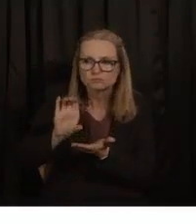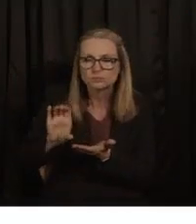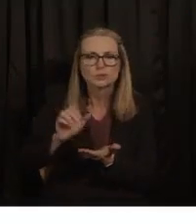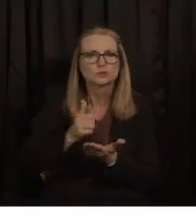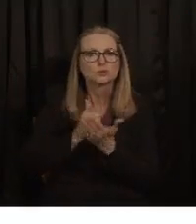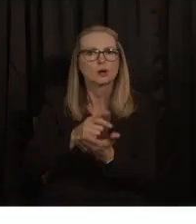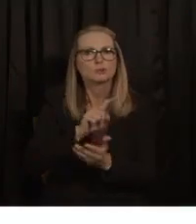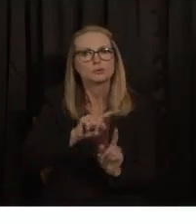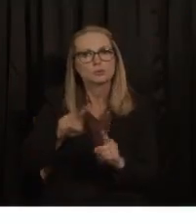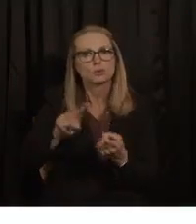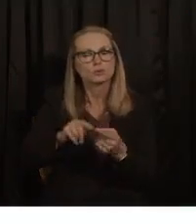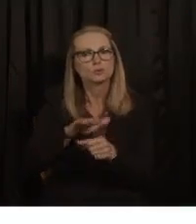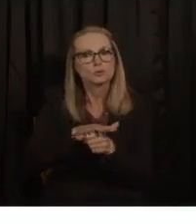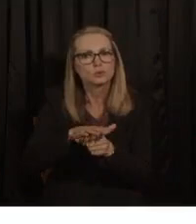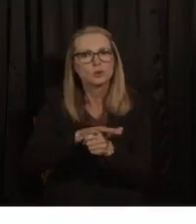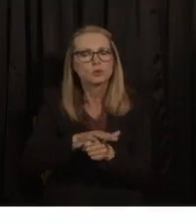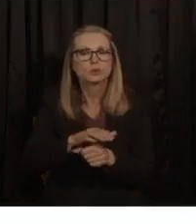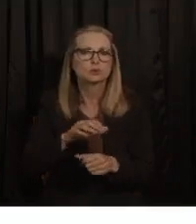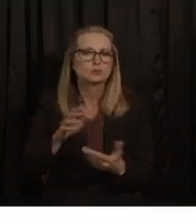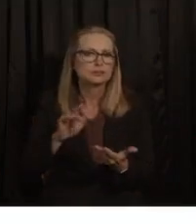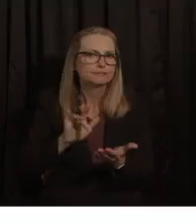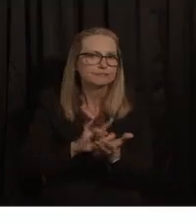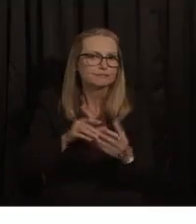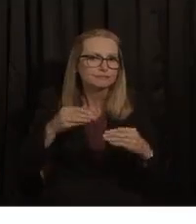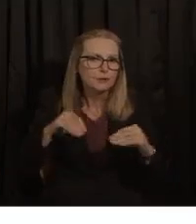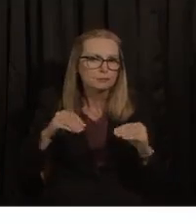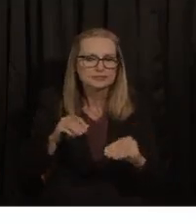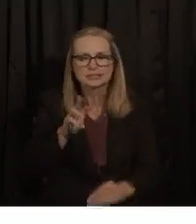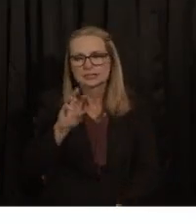select pharmacies across the state to access testing.